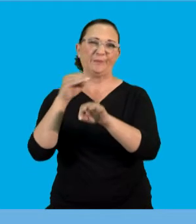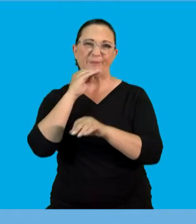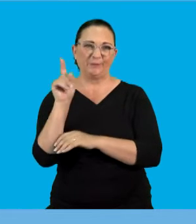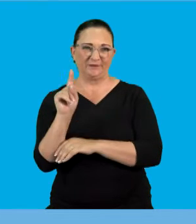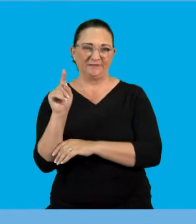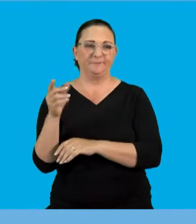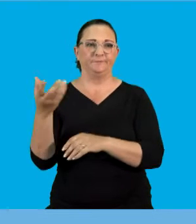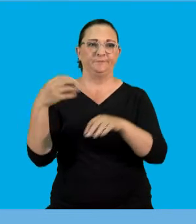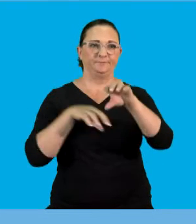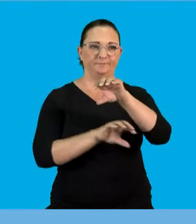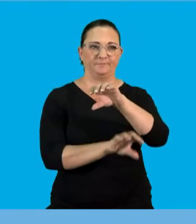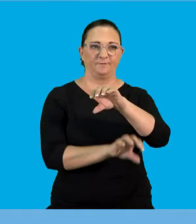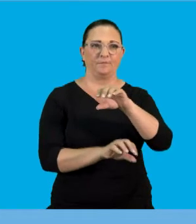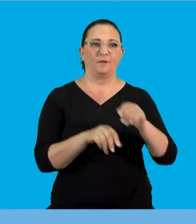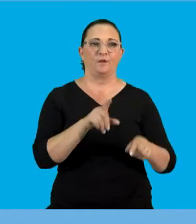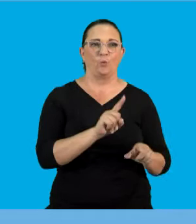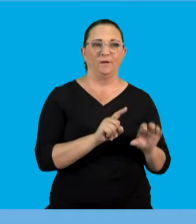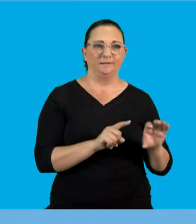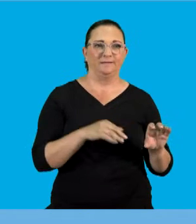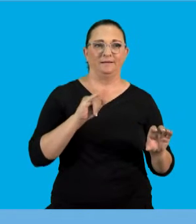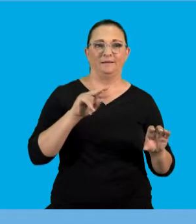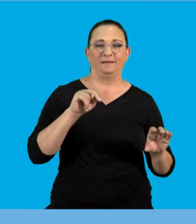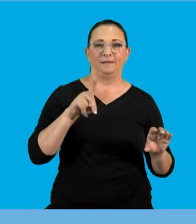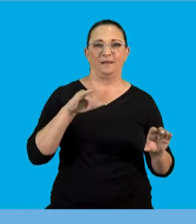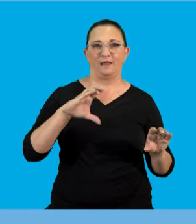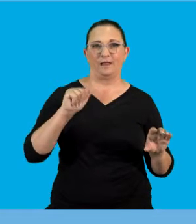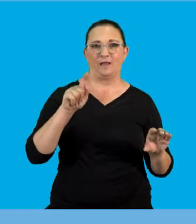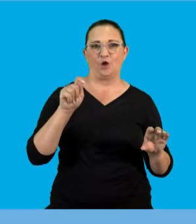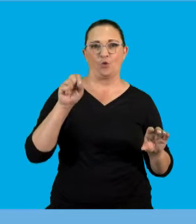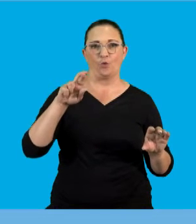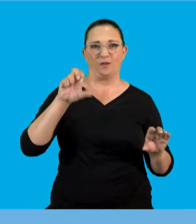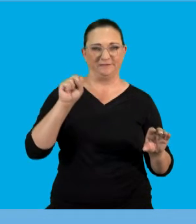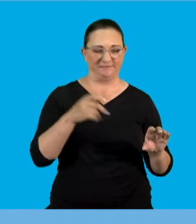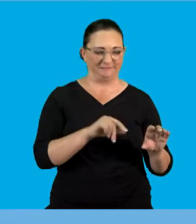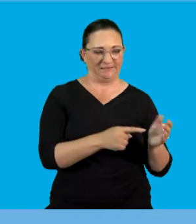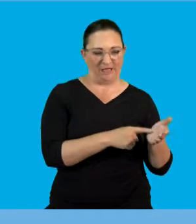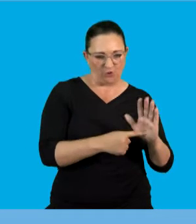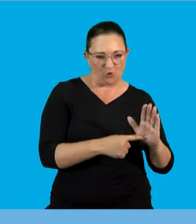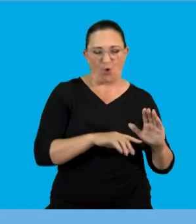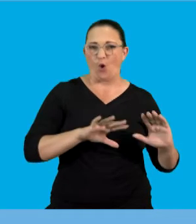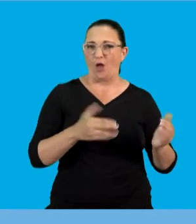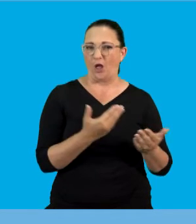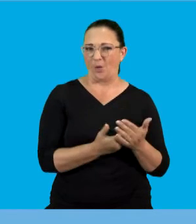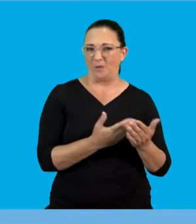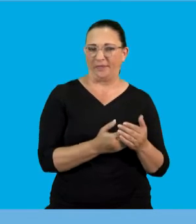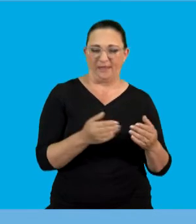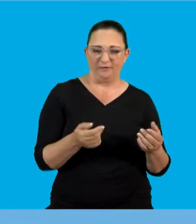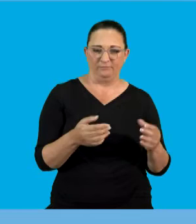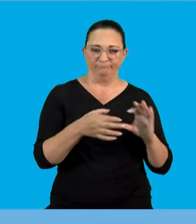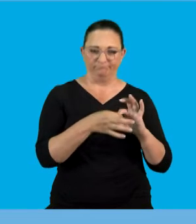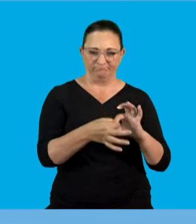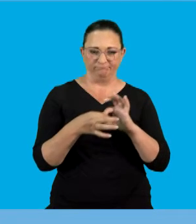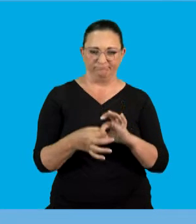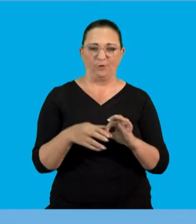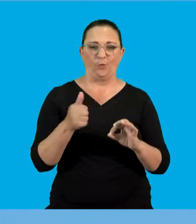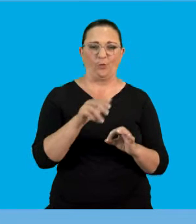What is it and what does it do for us? And then also we're going to be looking at indicators, and then they are all related to the acids, bases,